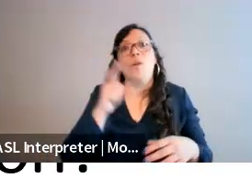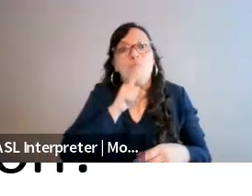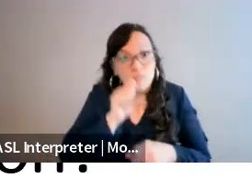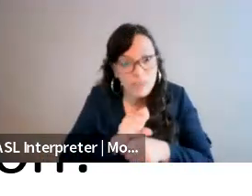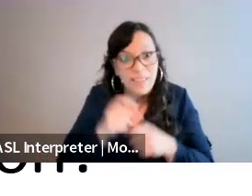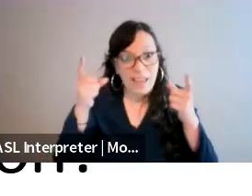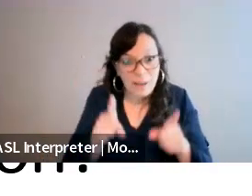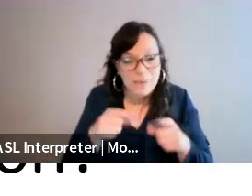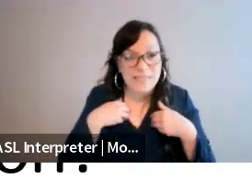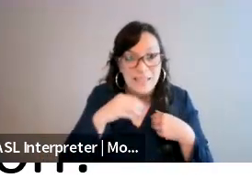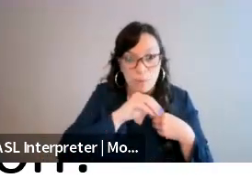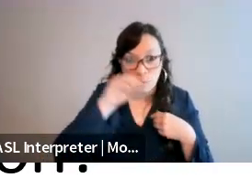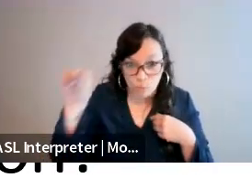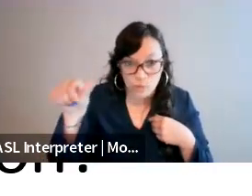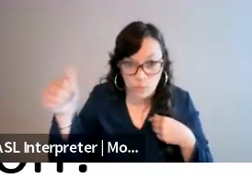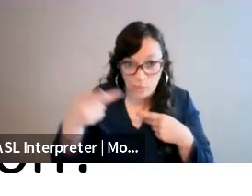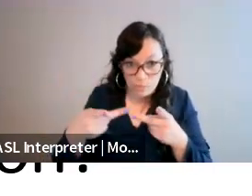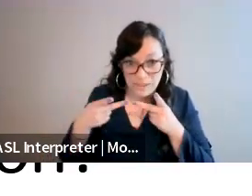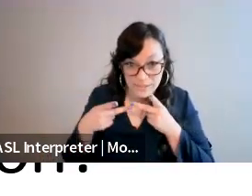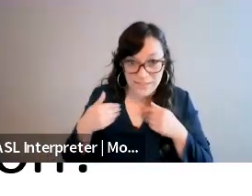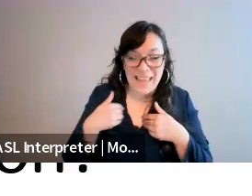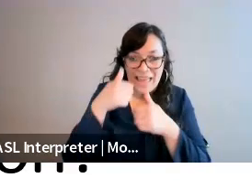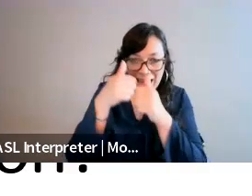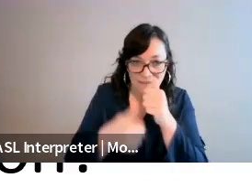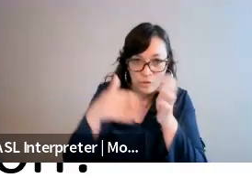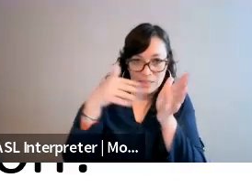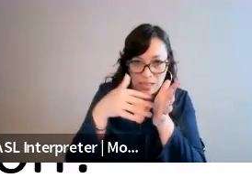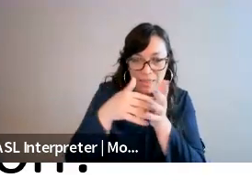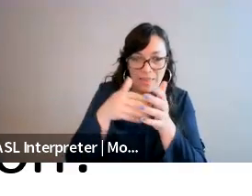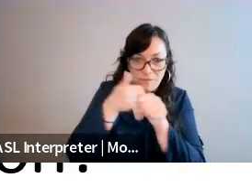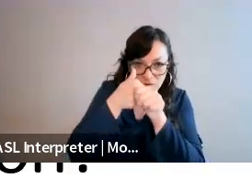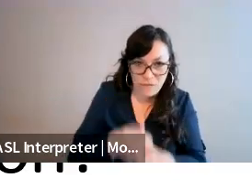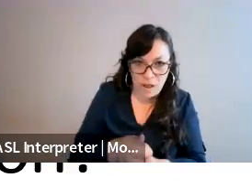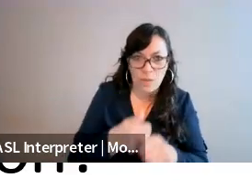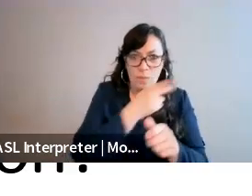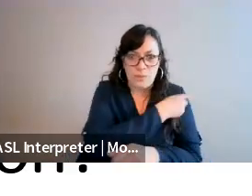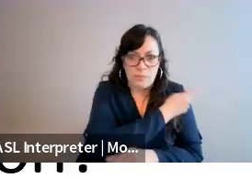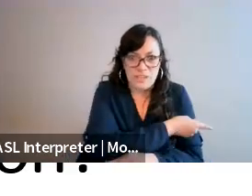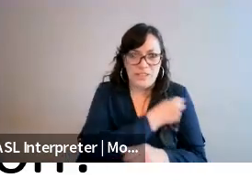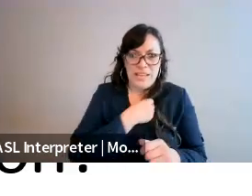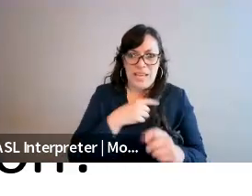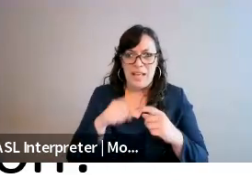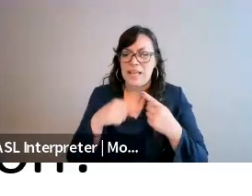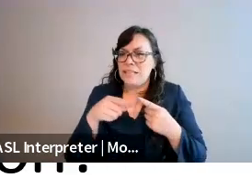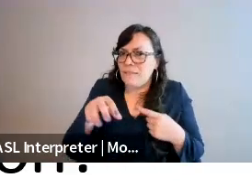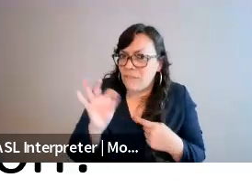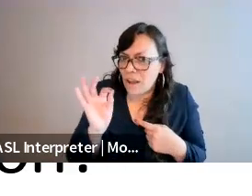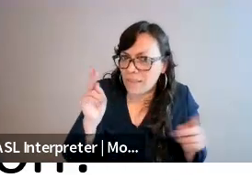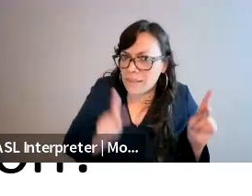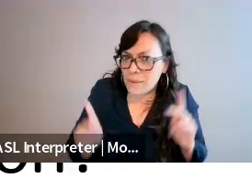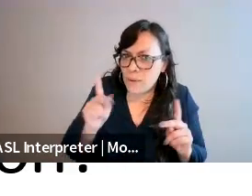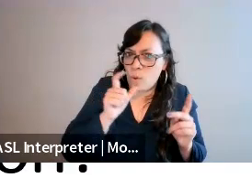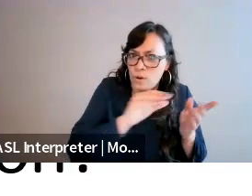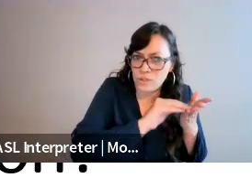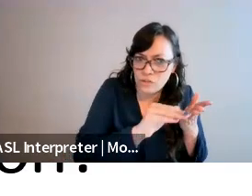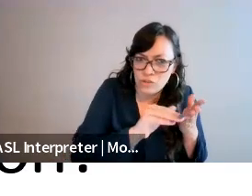they ended up elsewhere. And every study that actually followed those patients, like literally saying, let's find those people that were